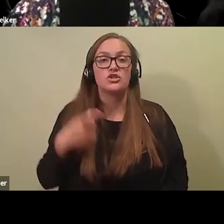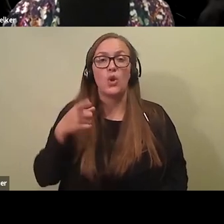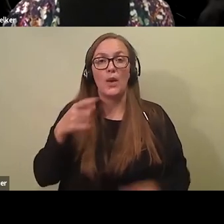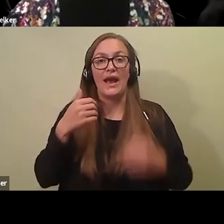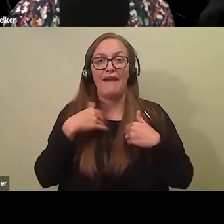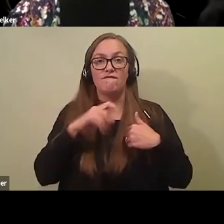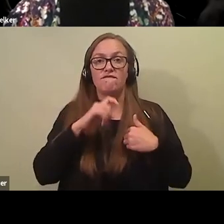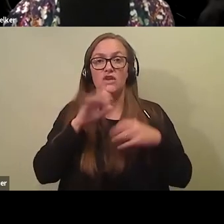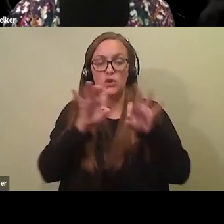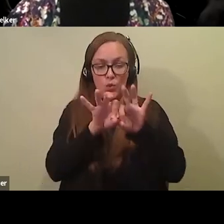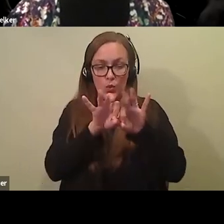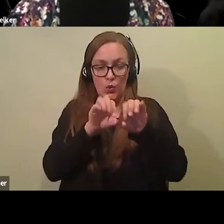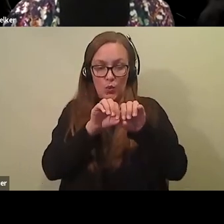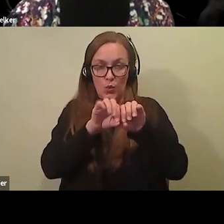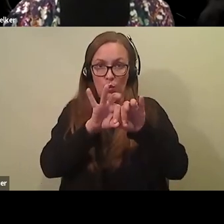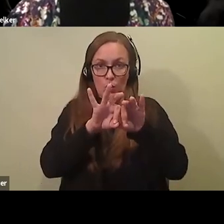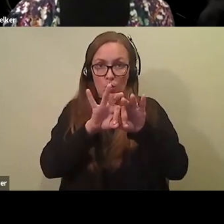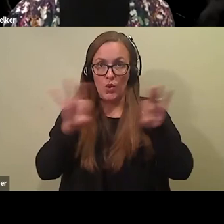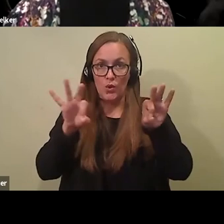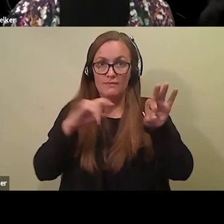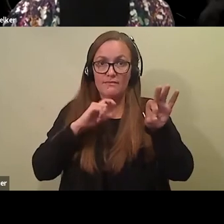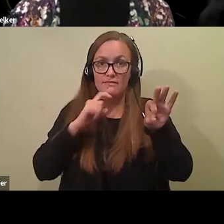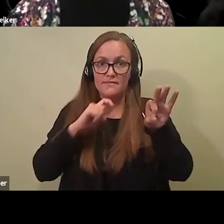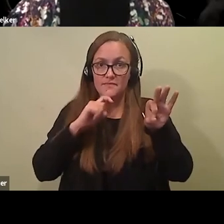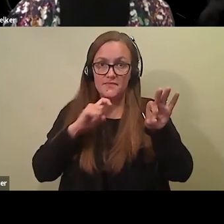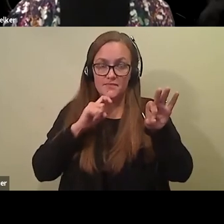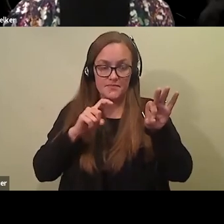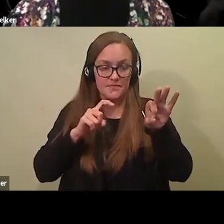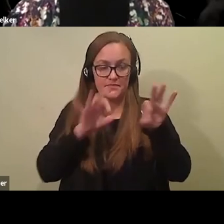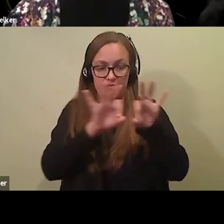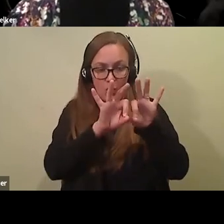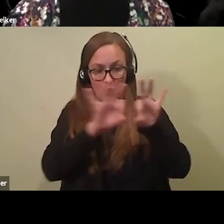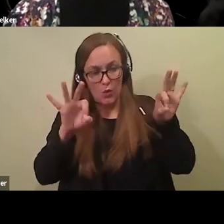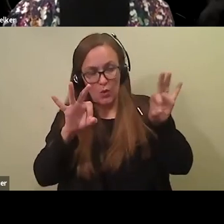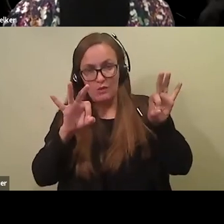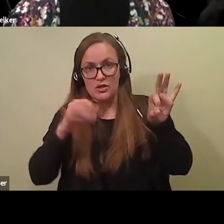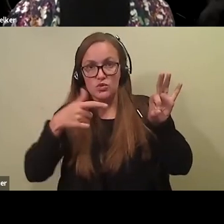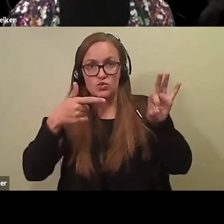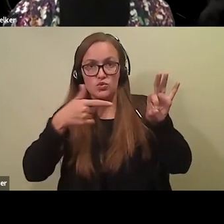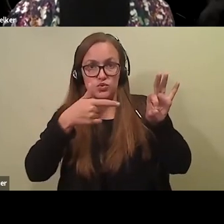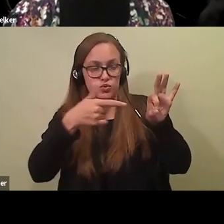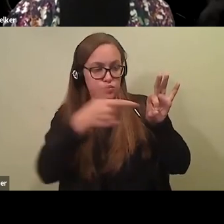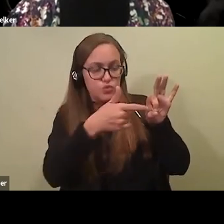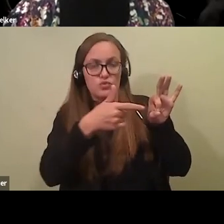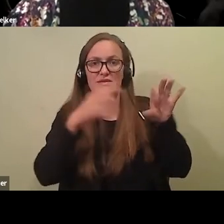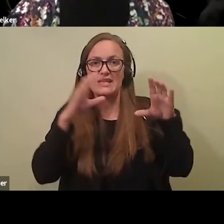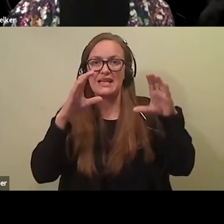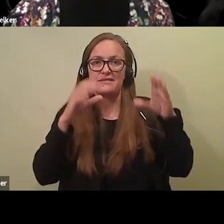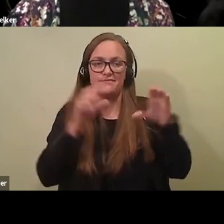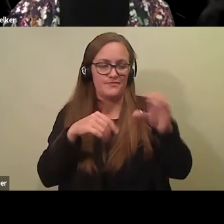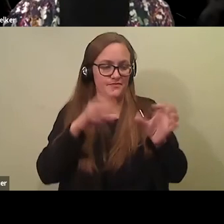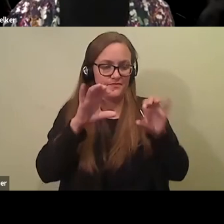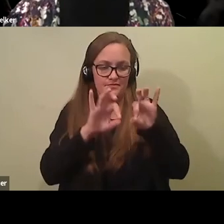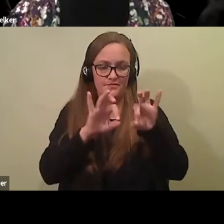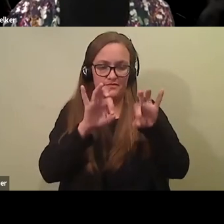metal that you cut lots of stuff out of it so that it is very springy. And then what you do is